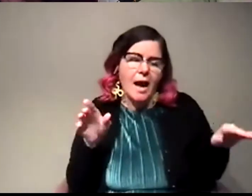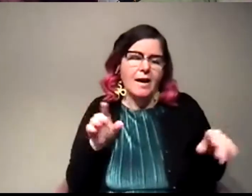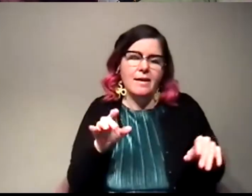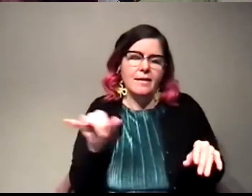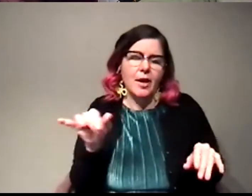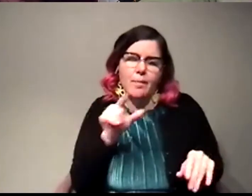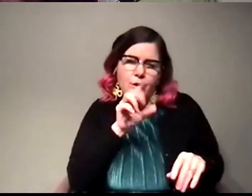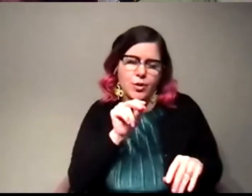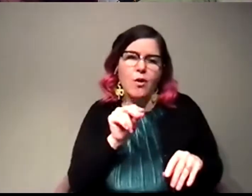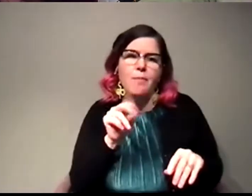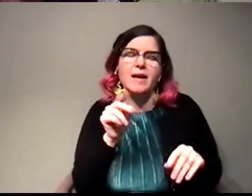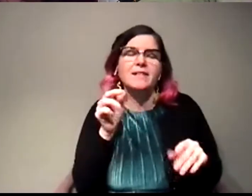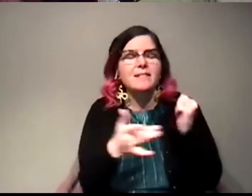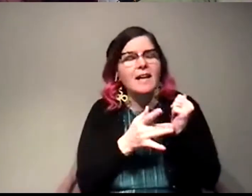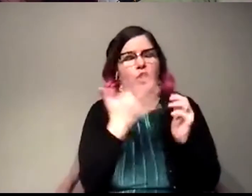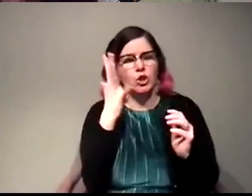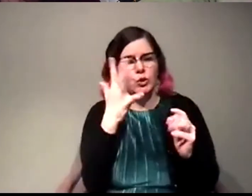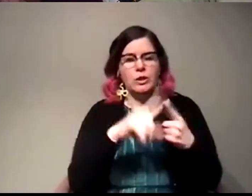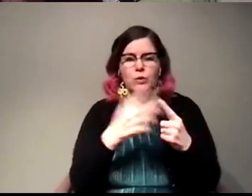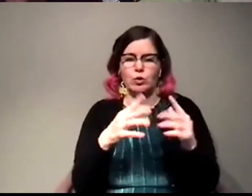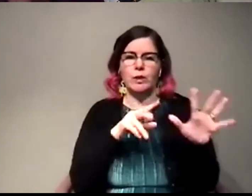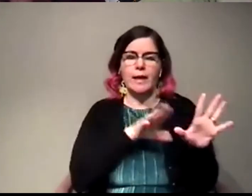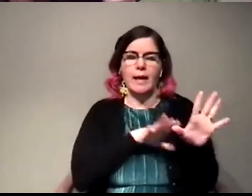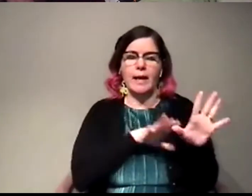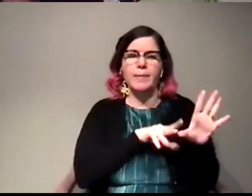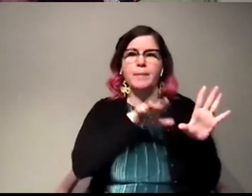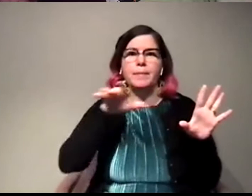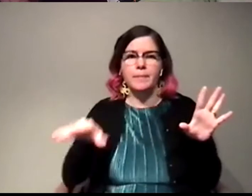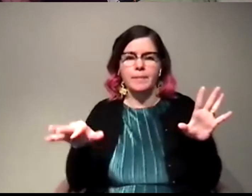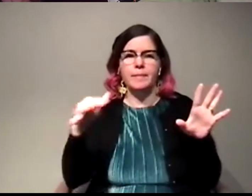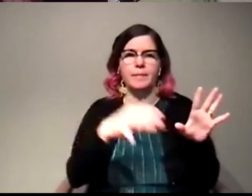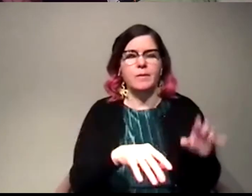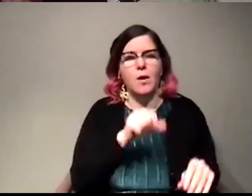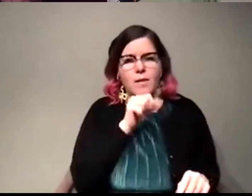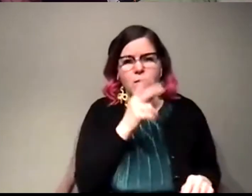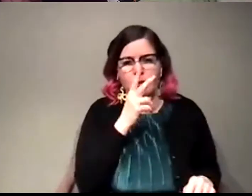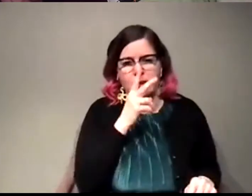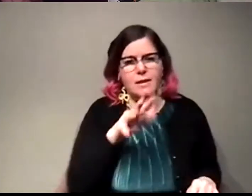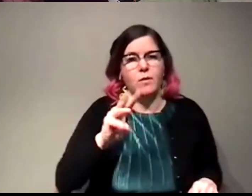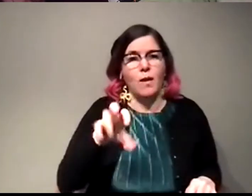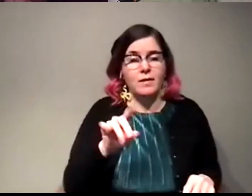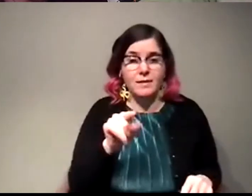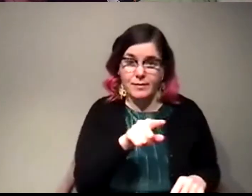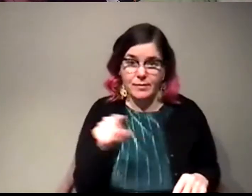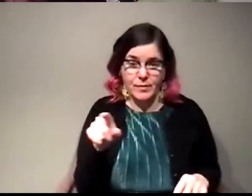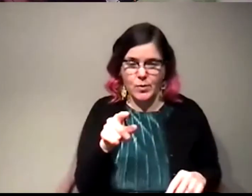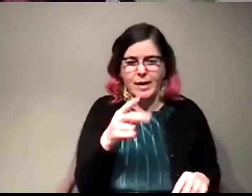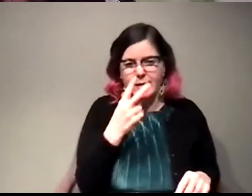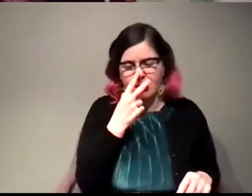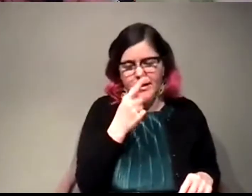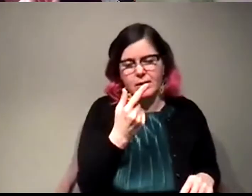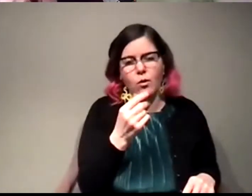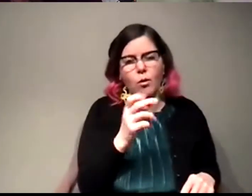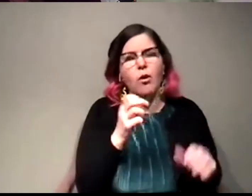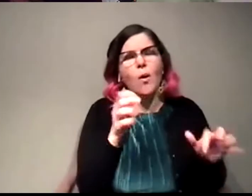little bit between treetops, et cetera. It's really cool. Would love to see this in the wild someday. So if you're accessing Google right now, make sure you Google the frog because it's